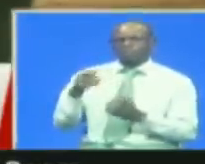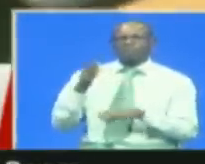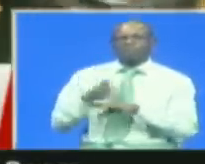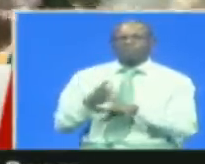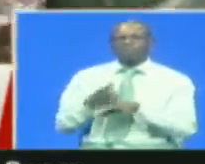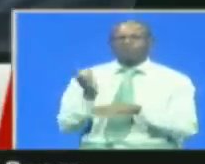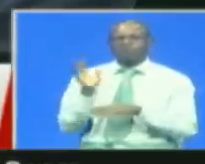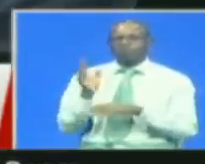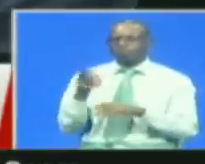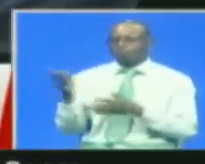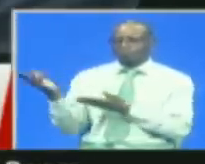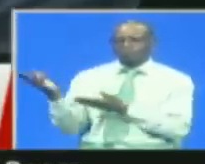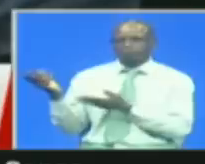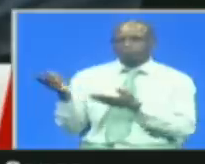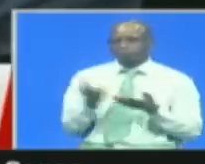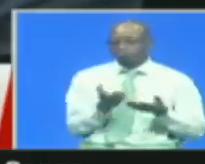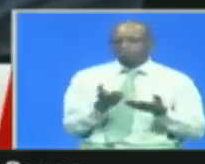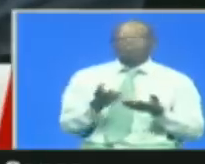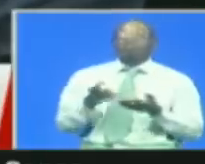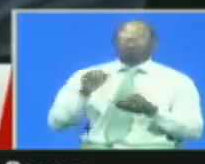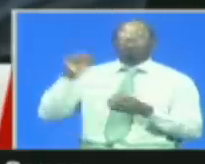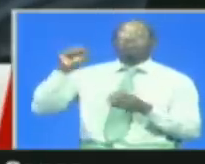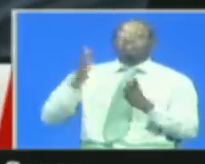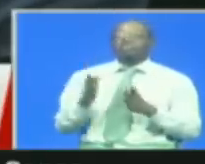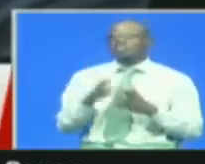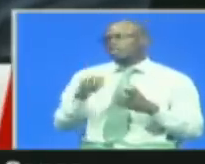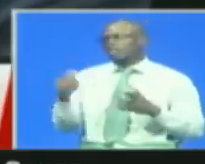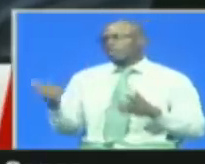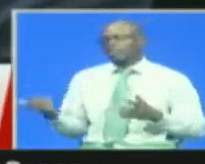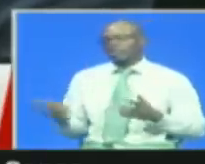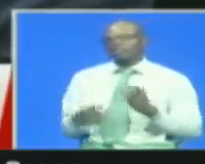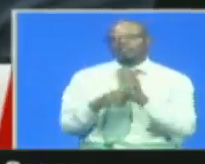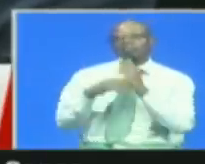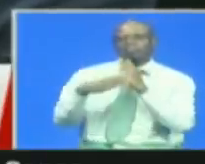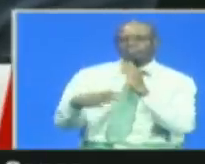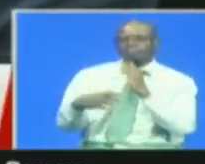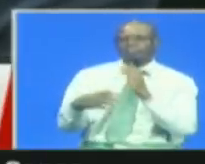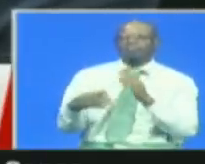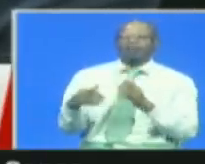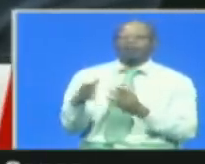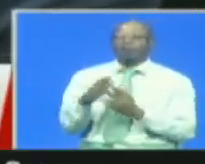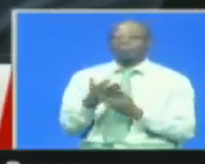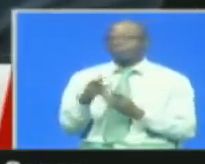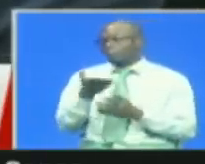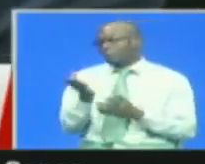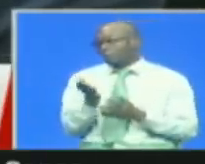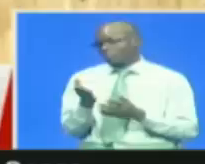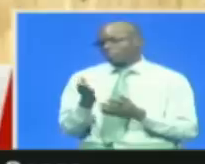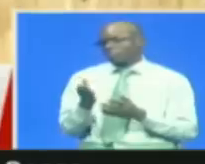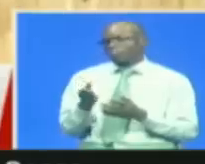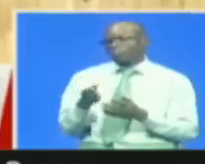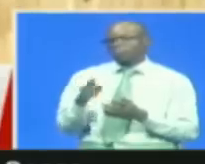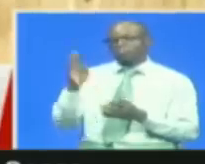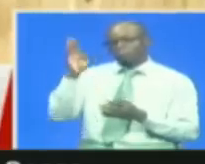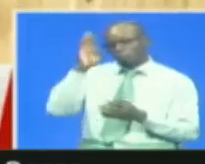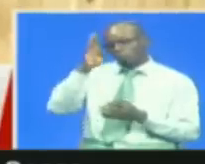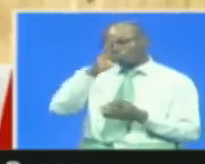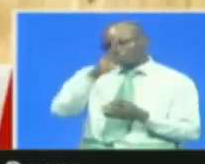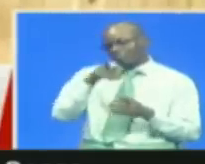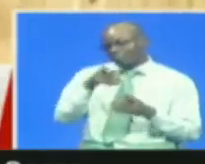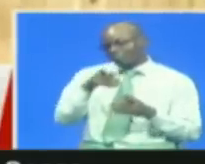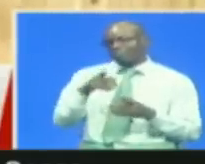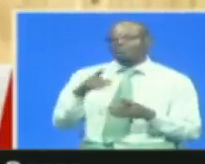in politicians and other influential persons, among them Bungoma Senator Moses Wetangula and